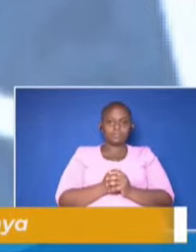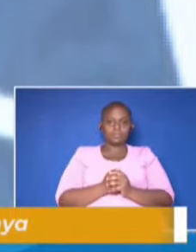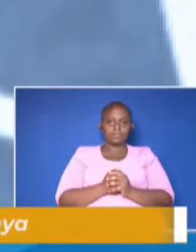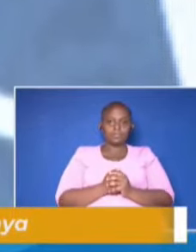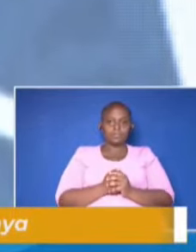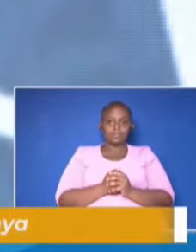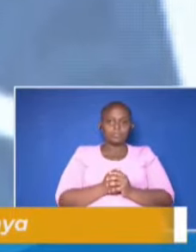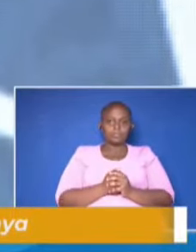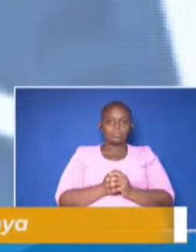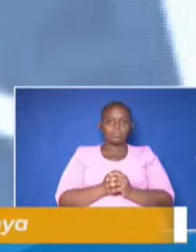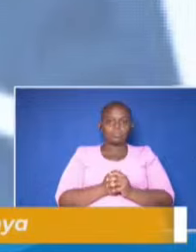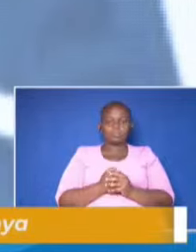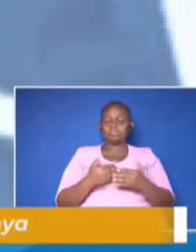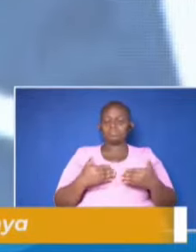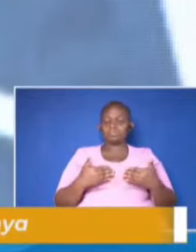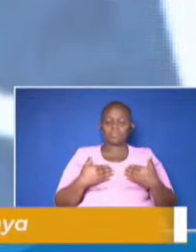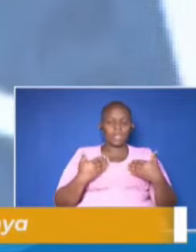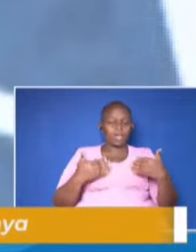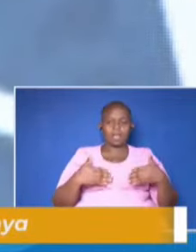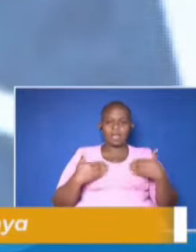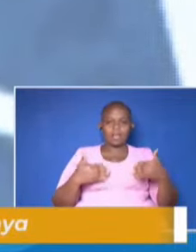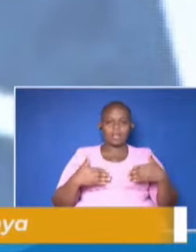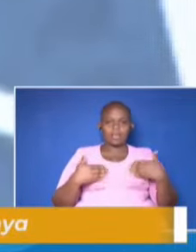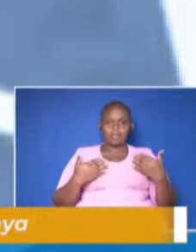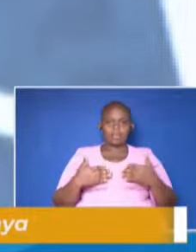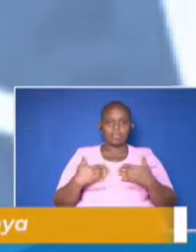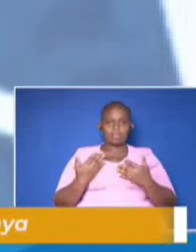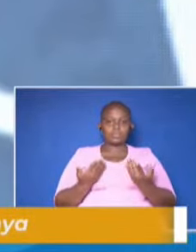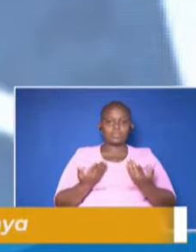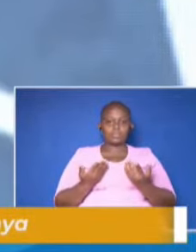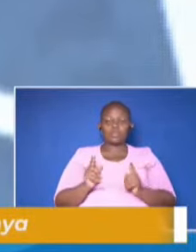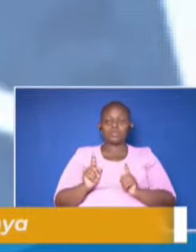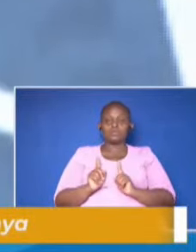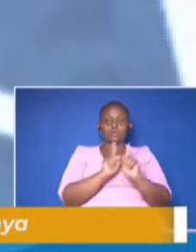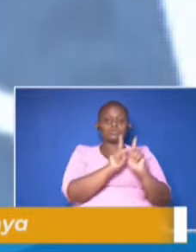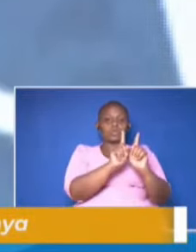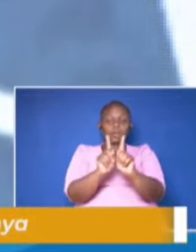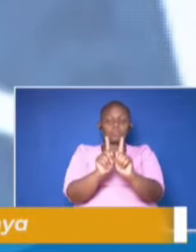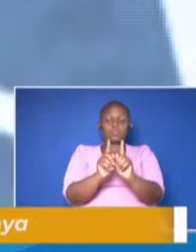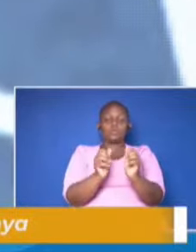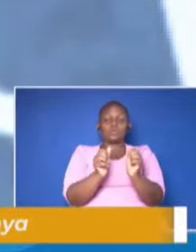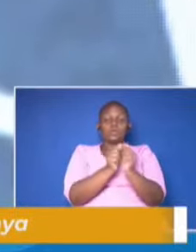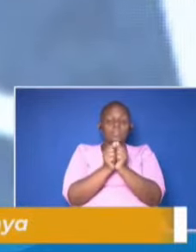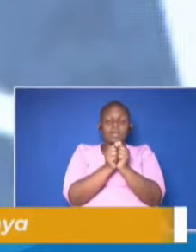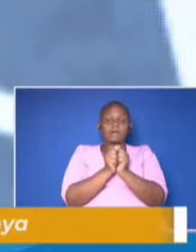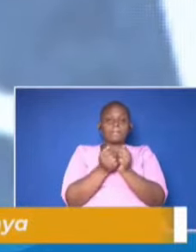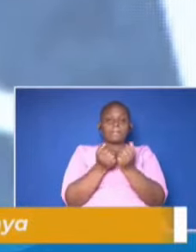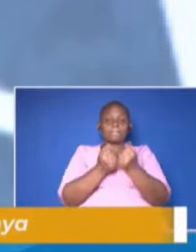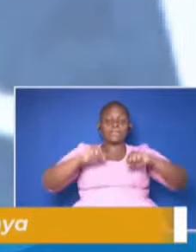clery I am very eled to accompany my BOS to this healing the nation